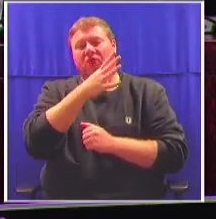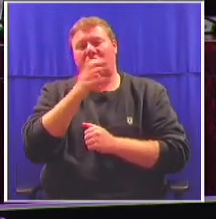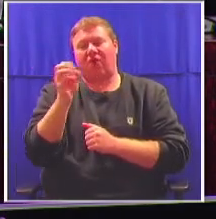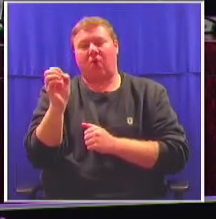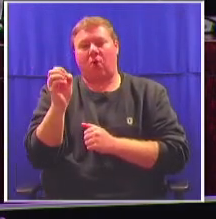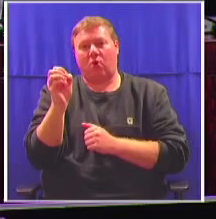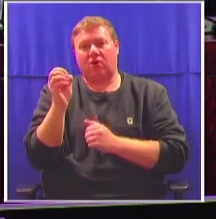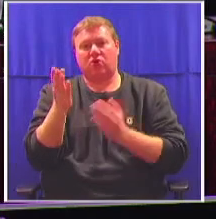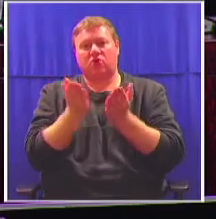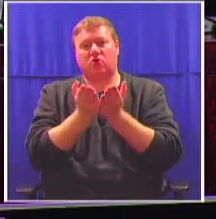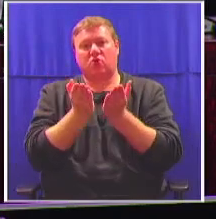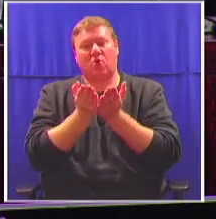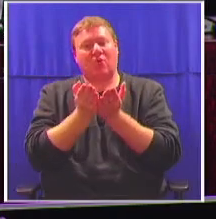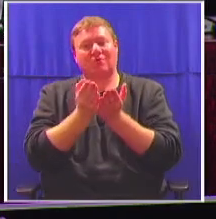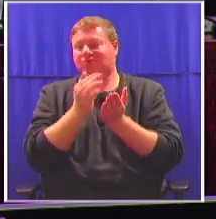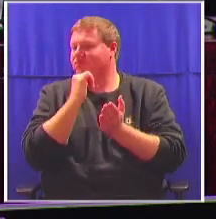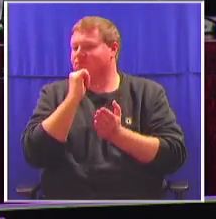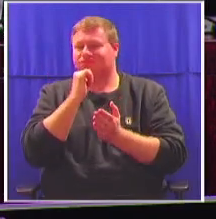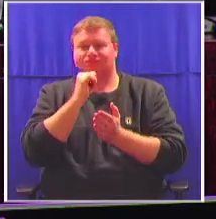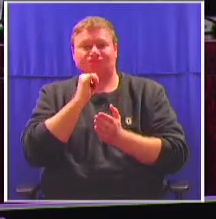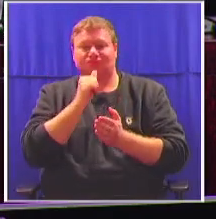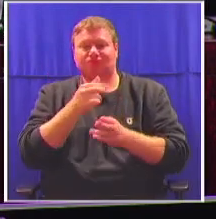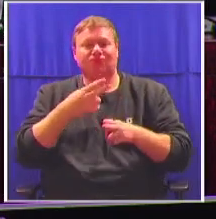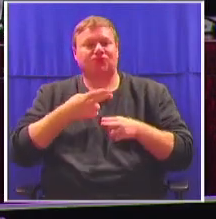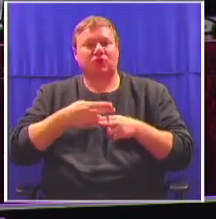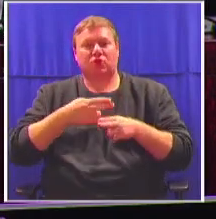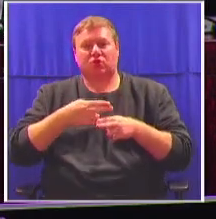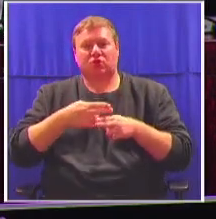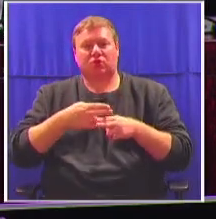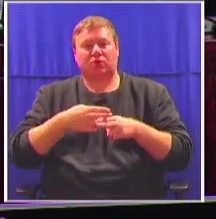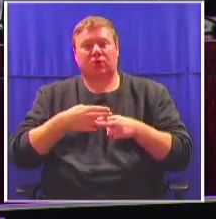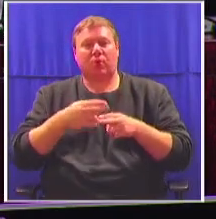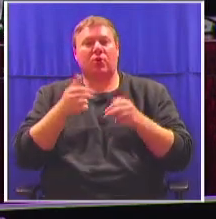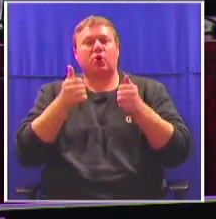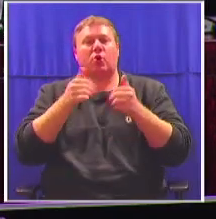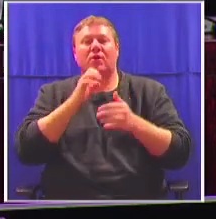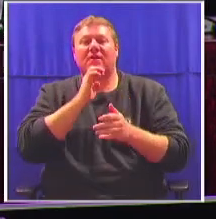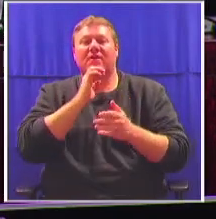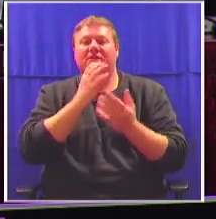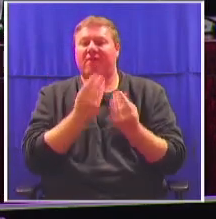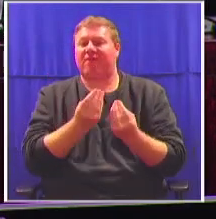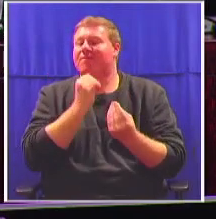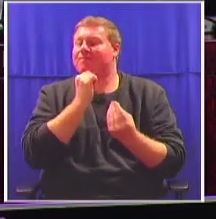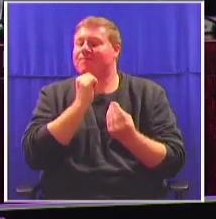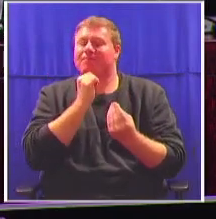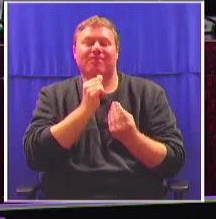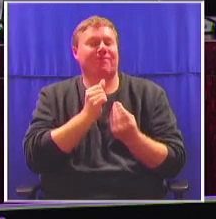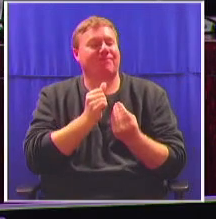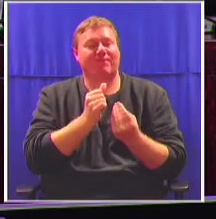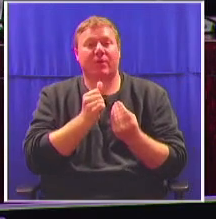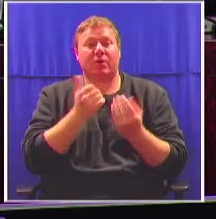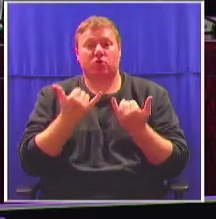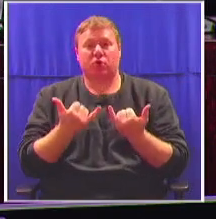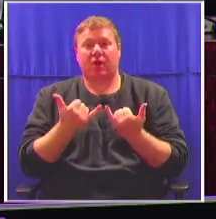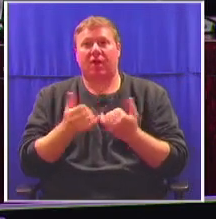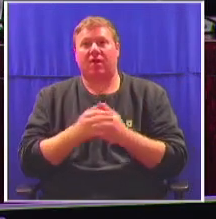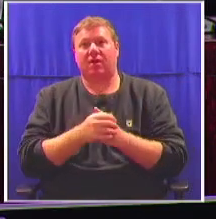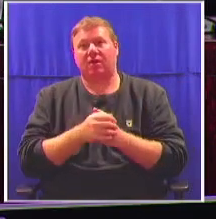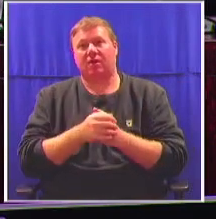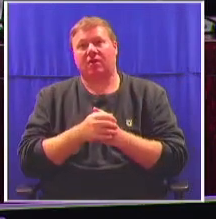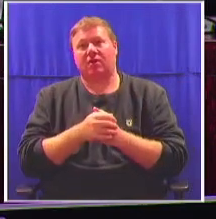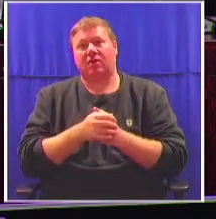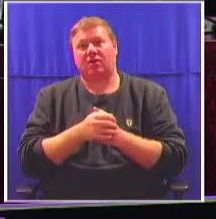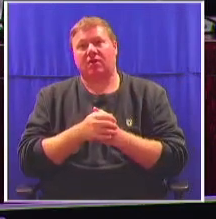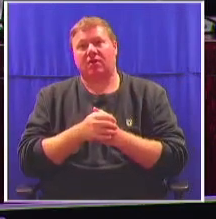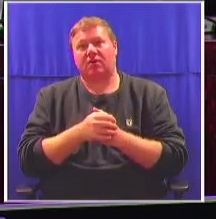3,400 schools did not have adequate sanitation facilities. Today, there